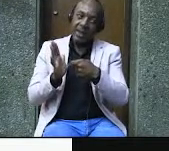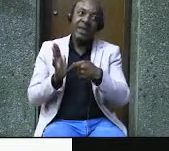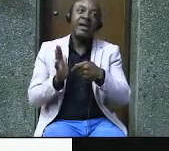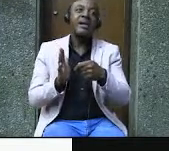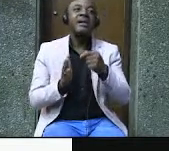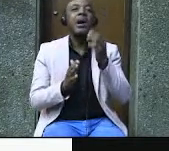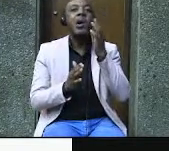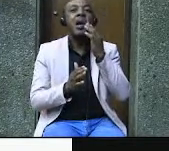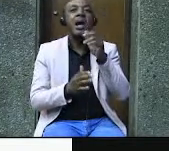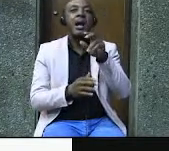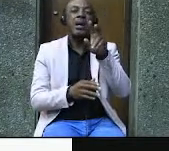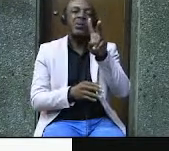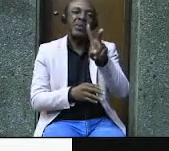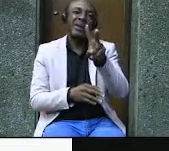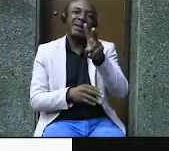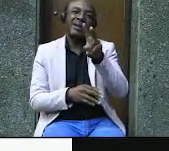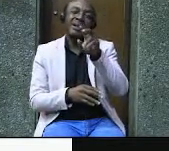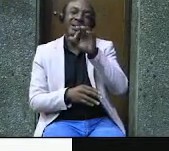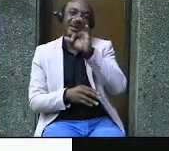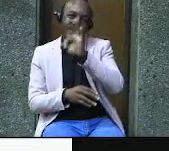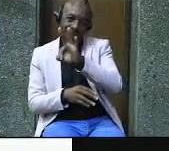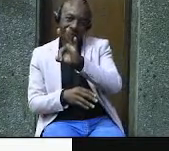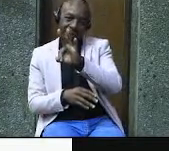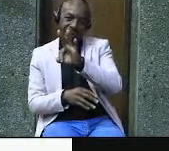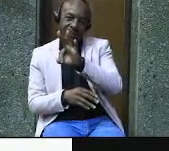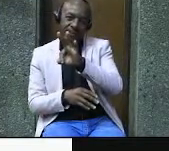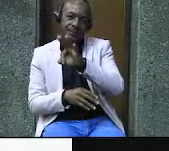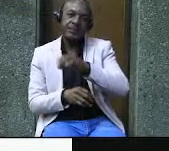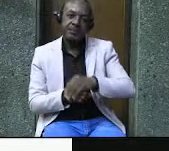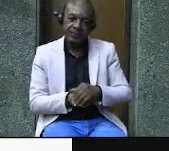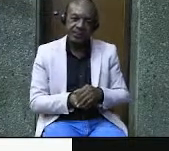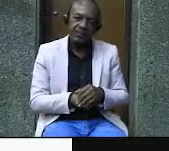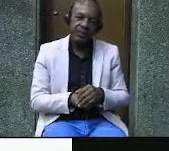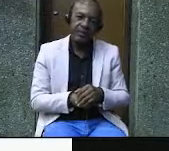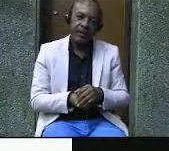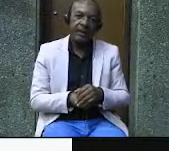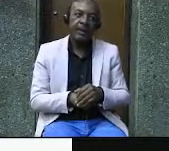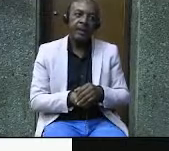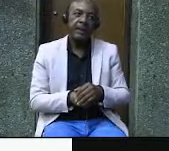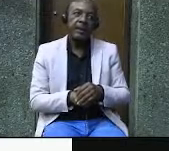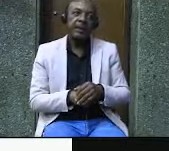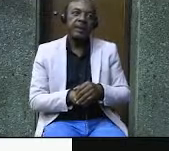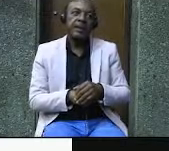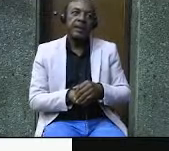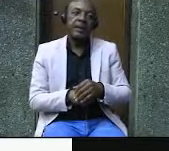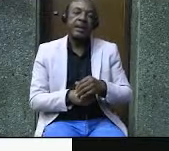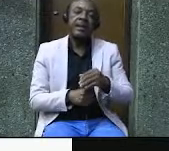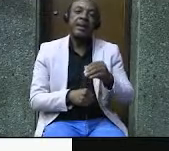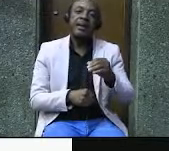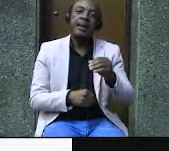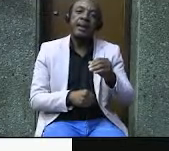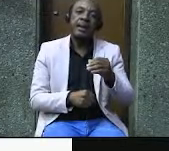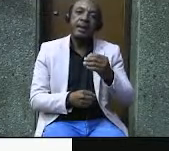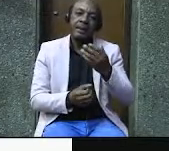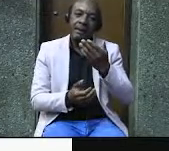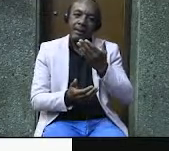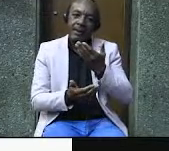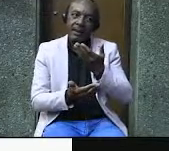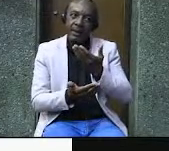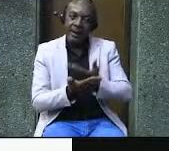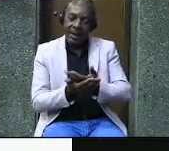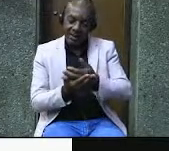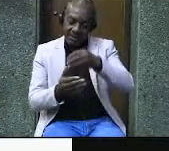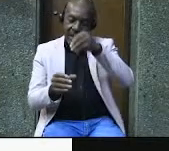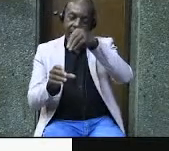B23 is purposefully developed to give effect to the property clause. The property clause is Section 25 of